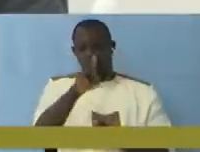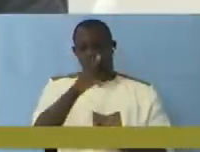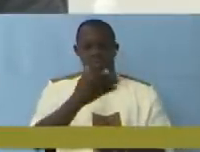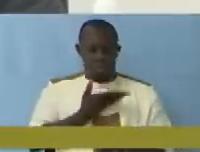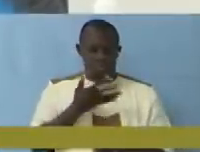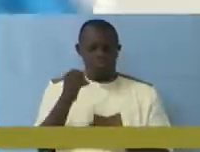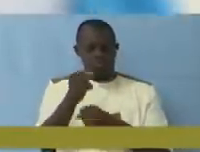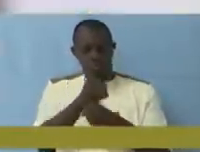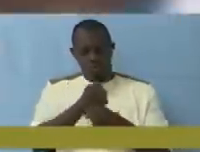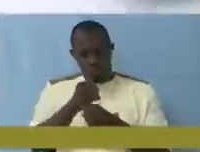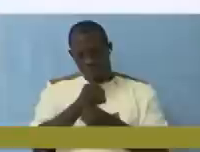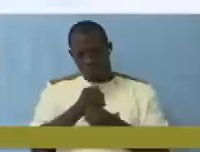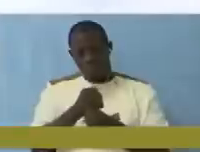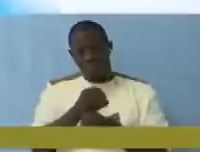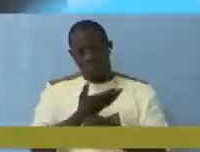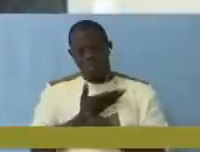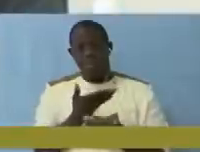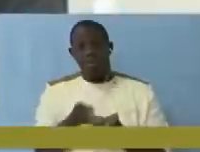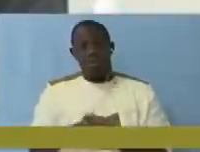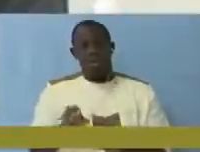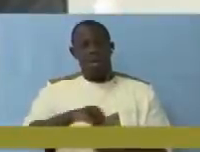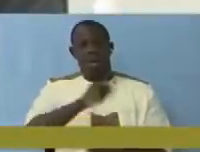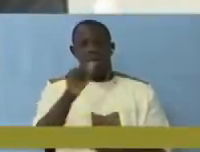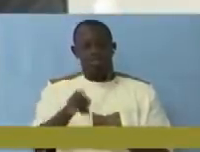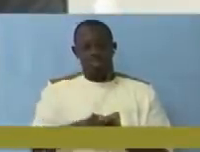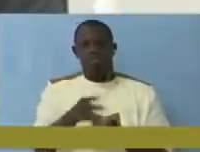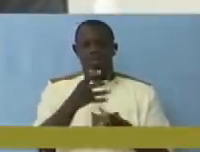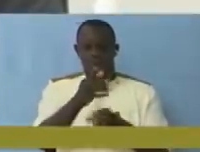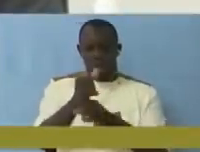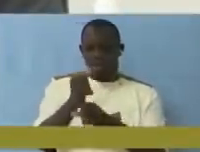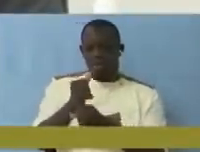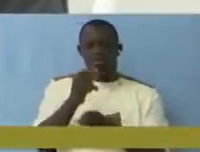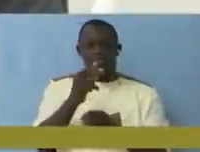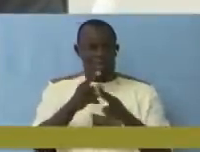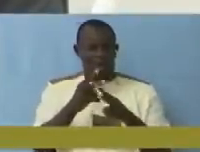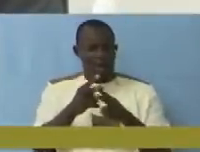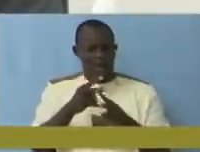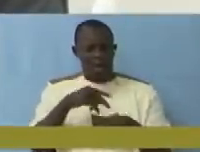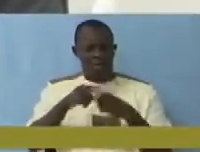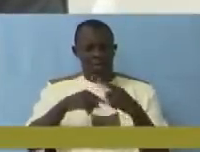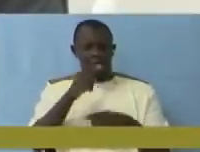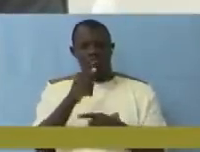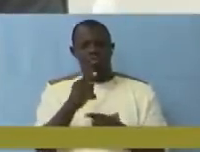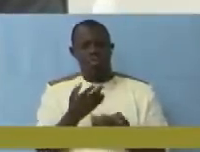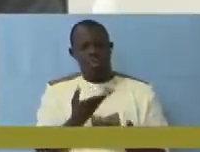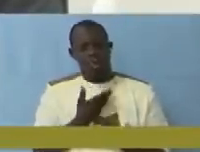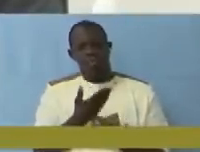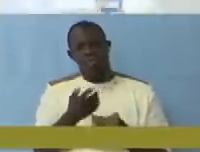and you've been taken care of. Thank